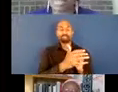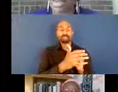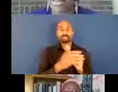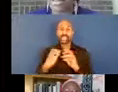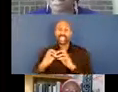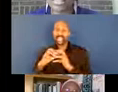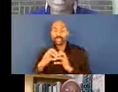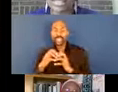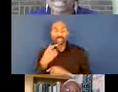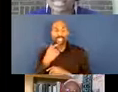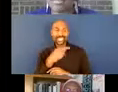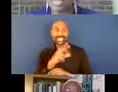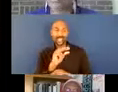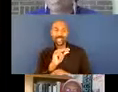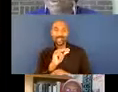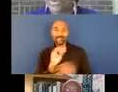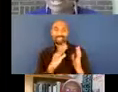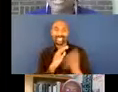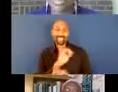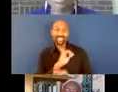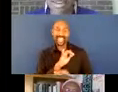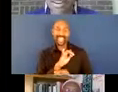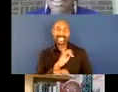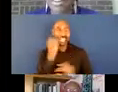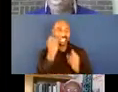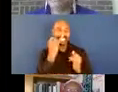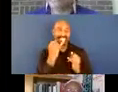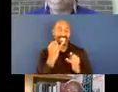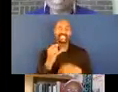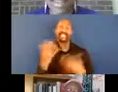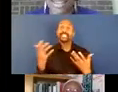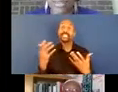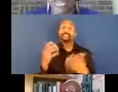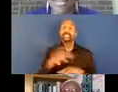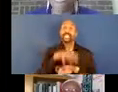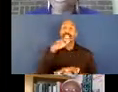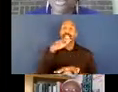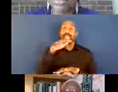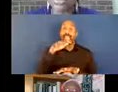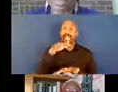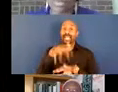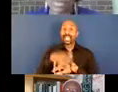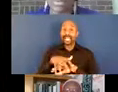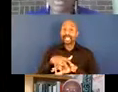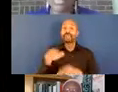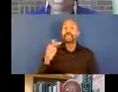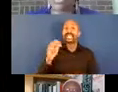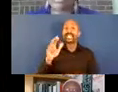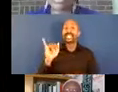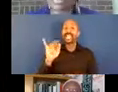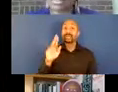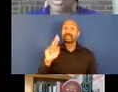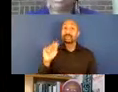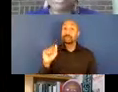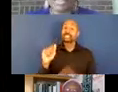is Black, Indigenous, Matrifocal, Latin American, and transnational. It is an ethnic group with its